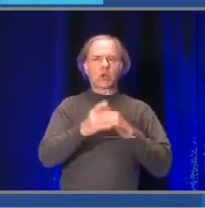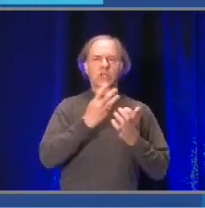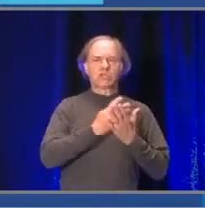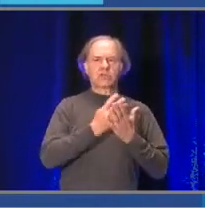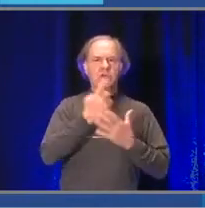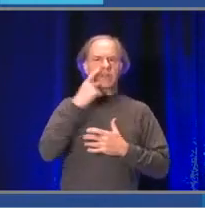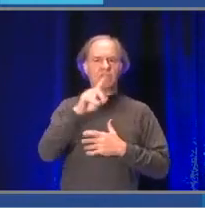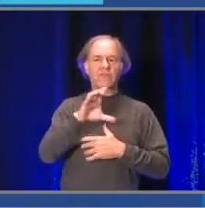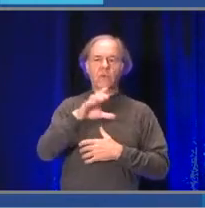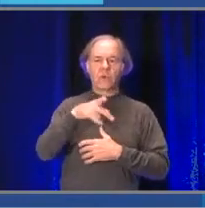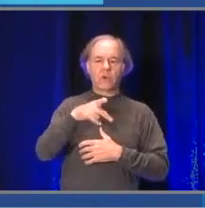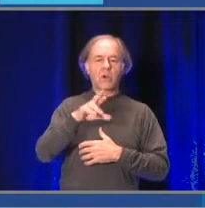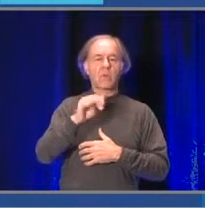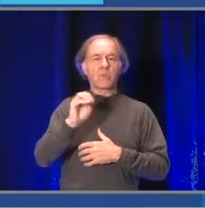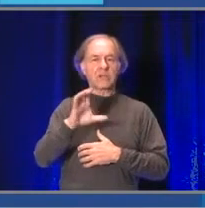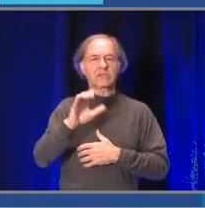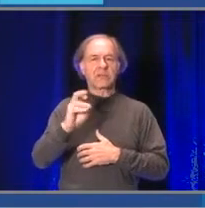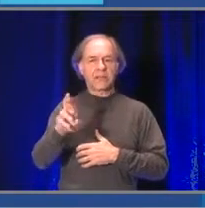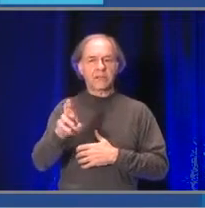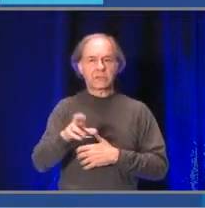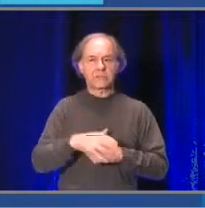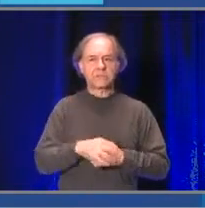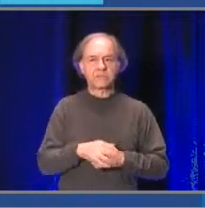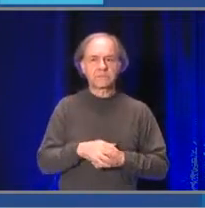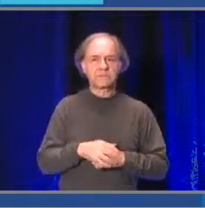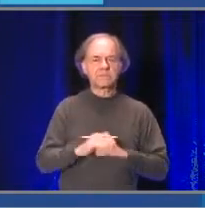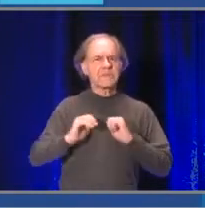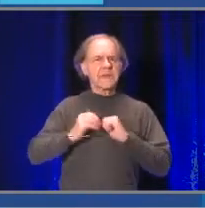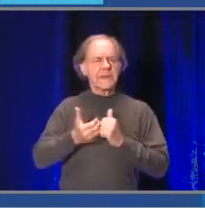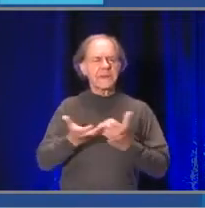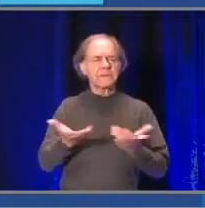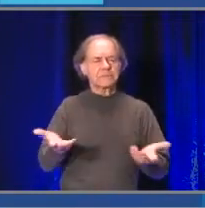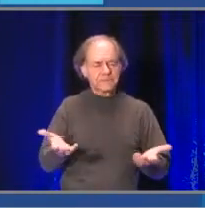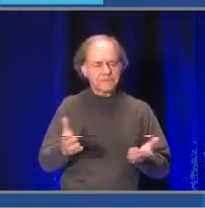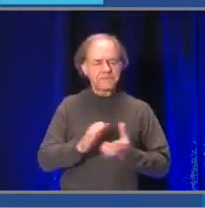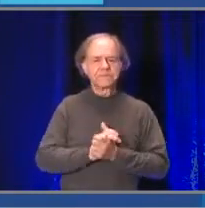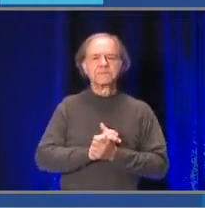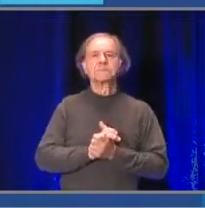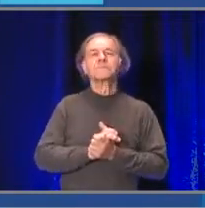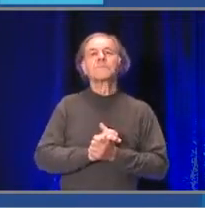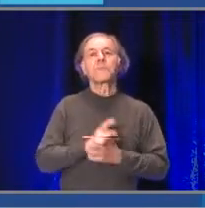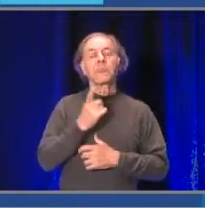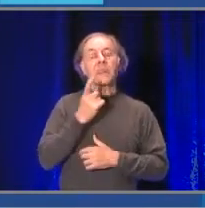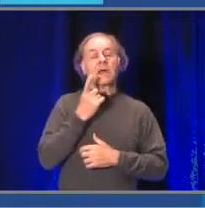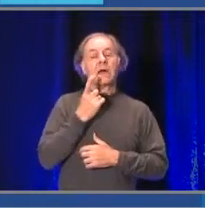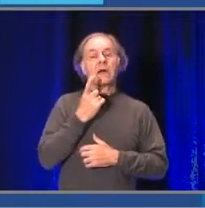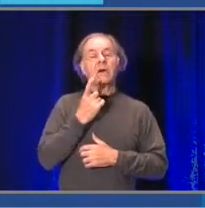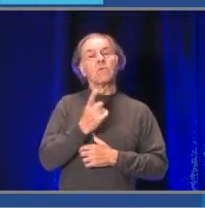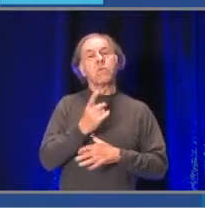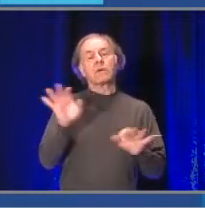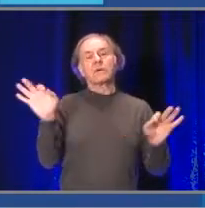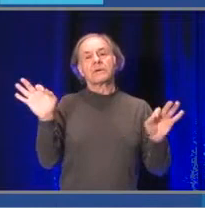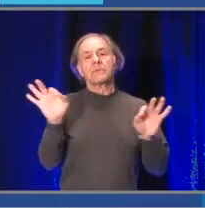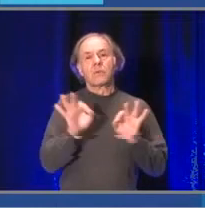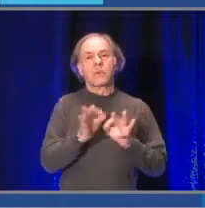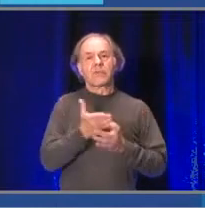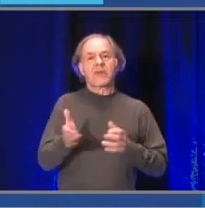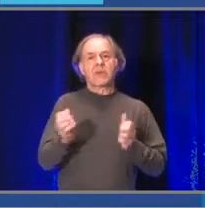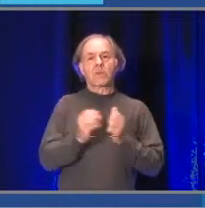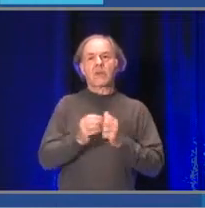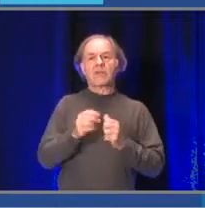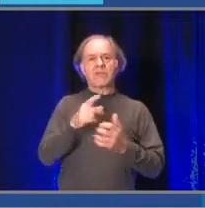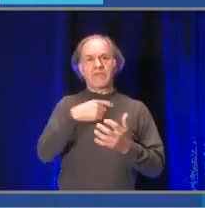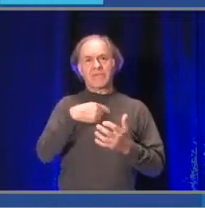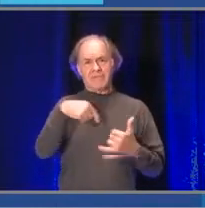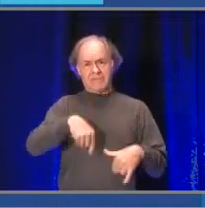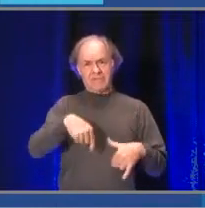of prostate cancer. How do we do that? So one of the important aspects of this